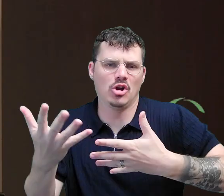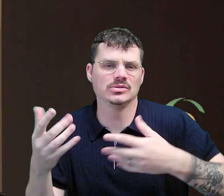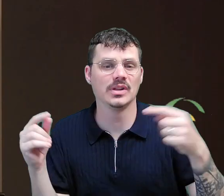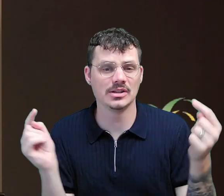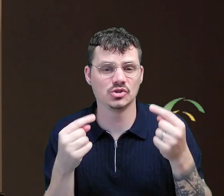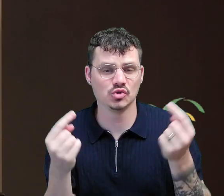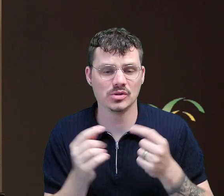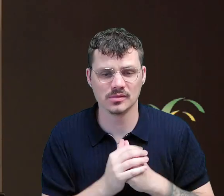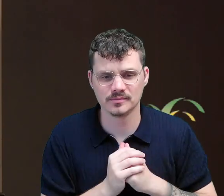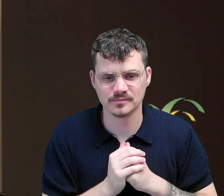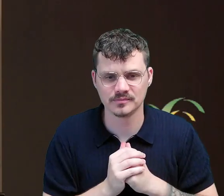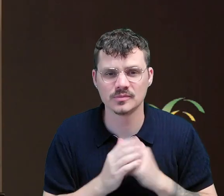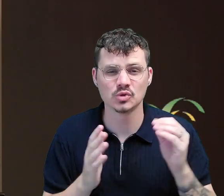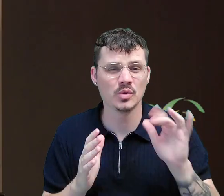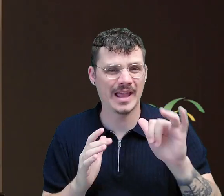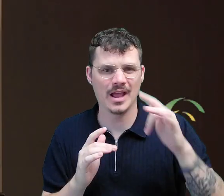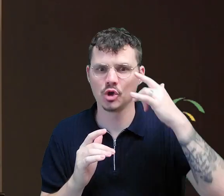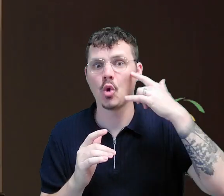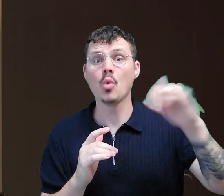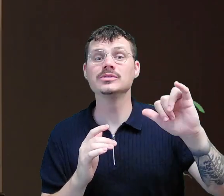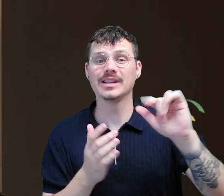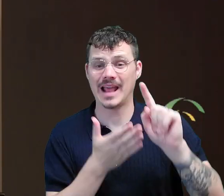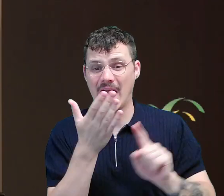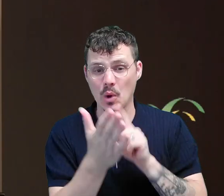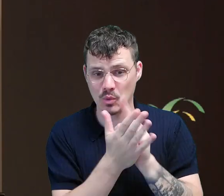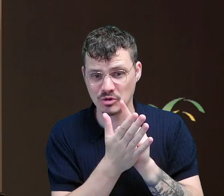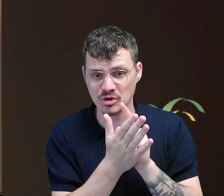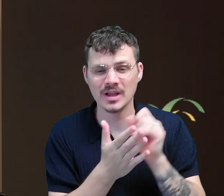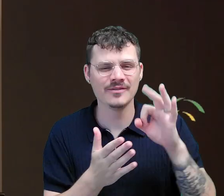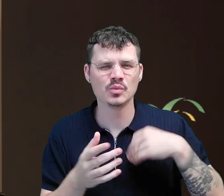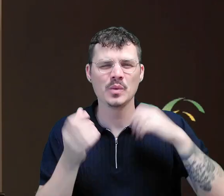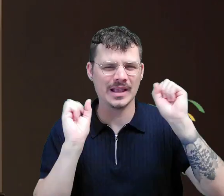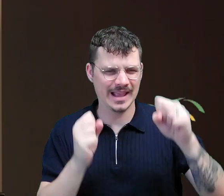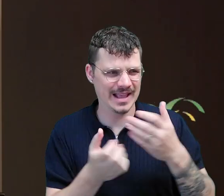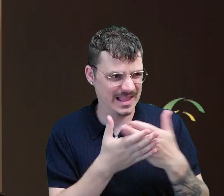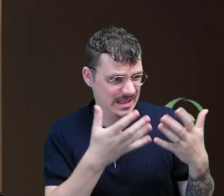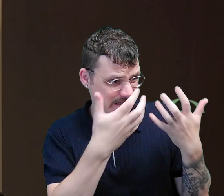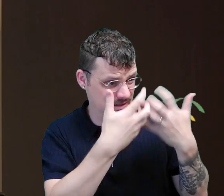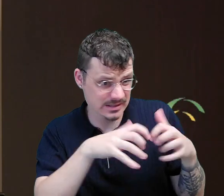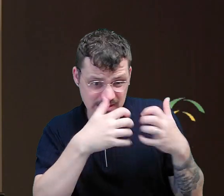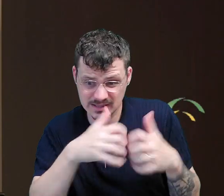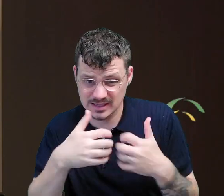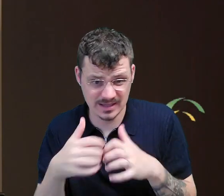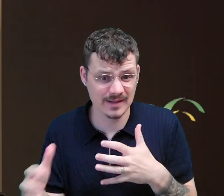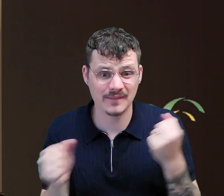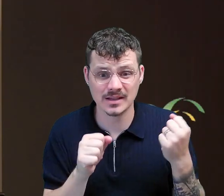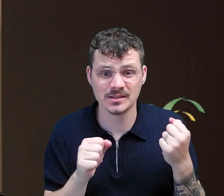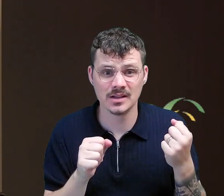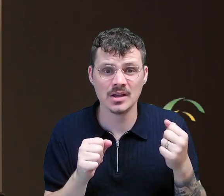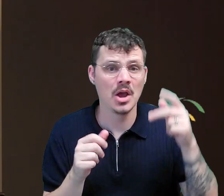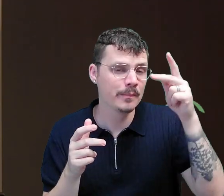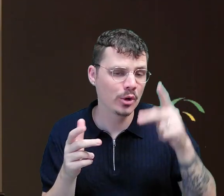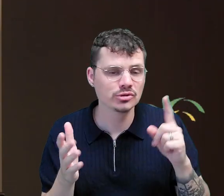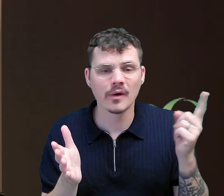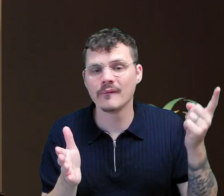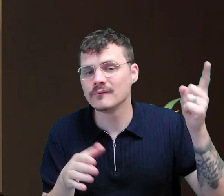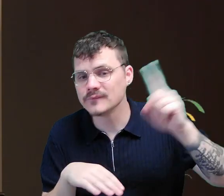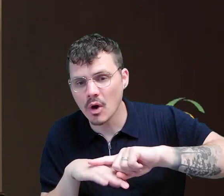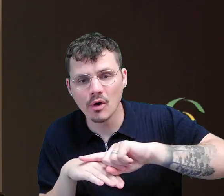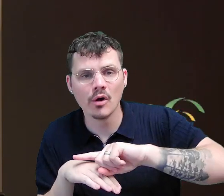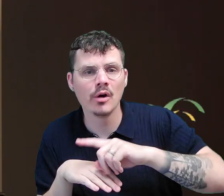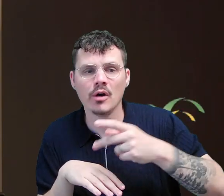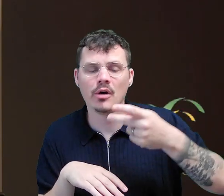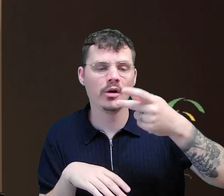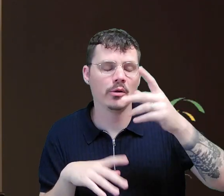injury. So the golden hour, if we can get things organized fast enough, person falls on their head,